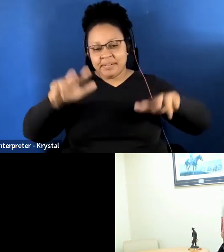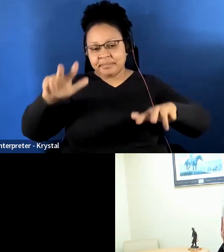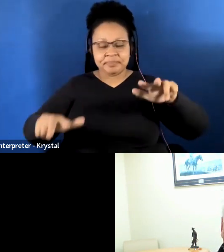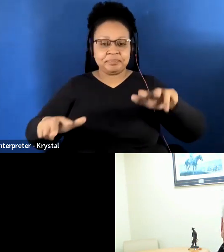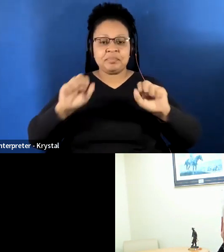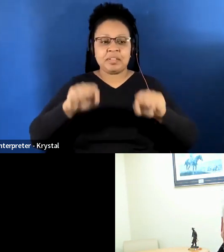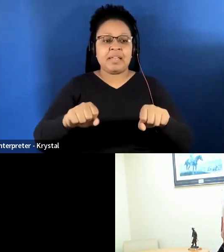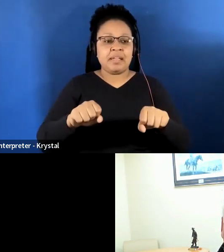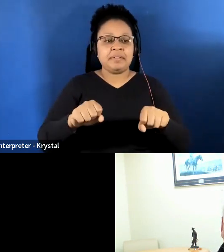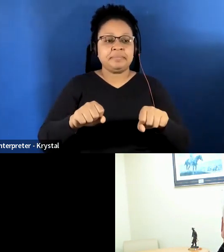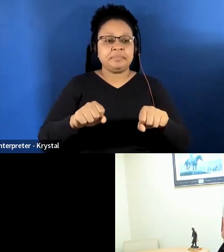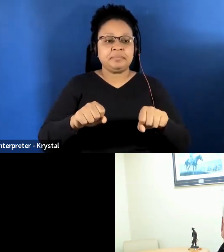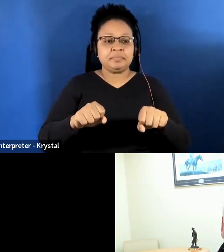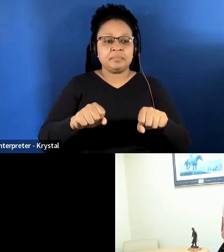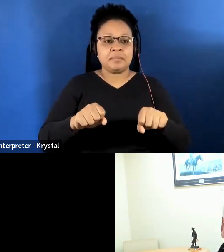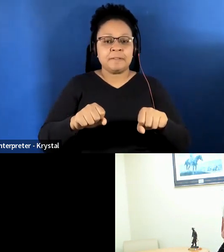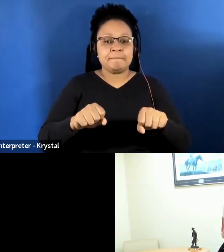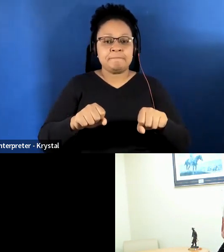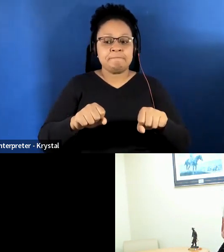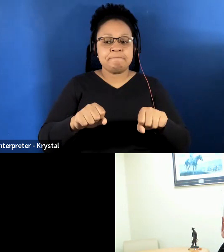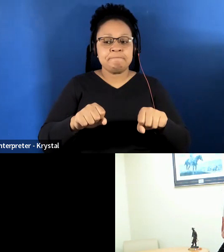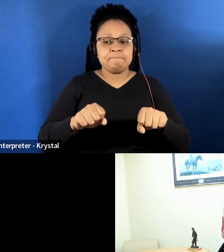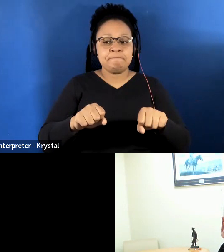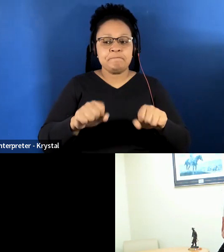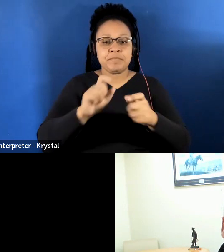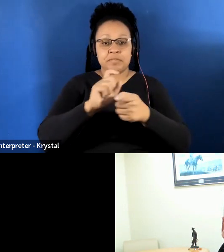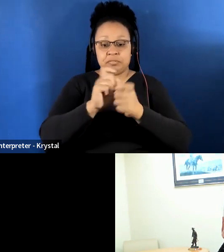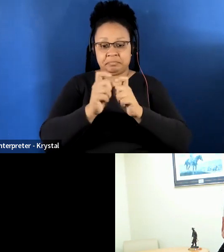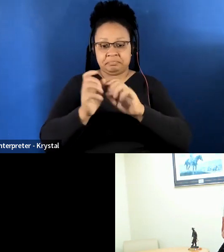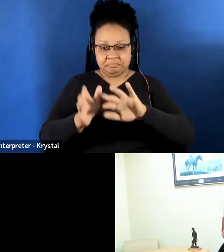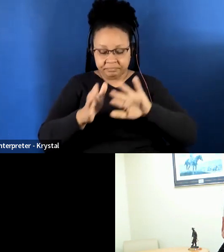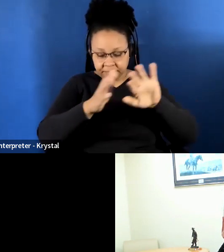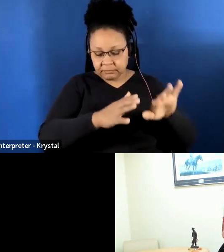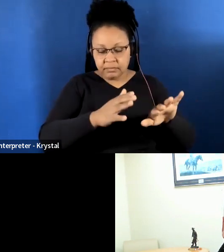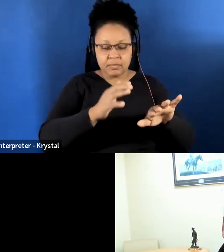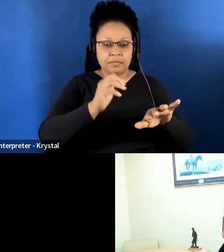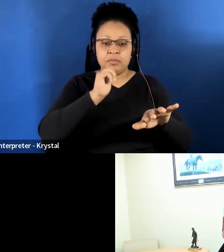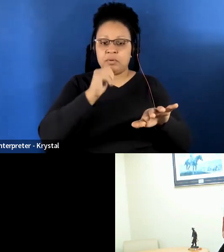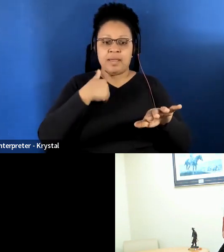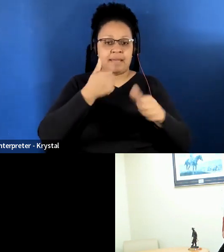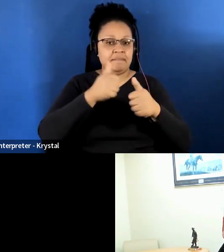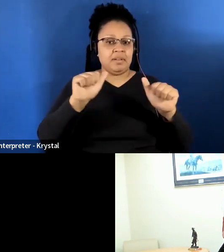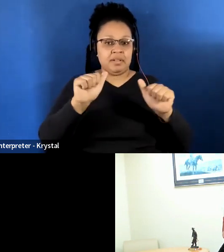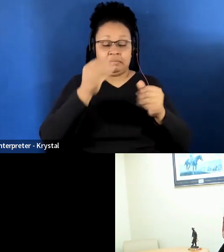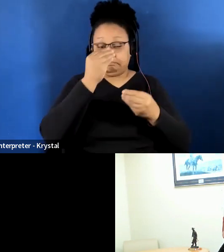move away from that topic if no one else has anything to